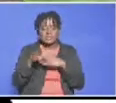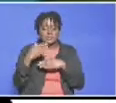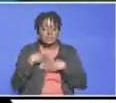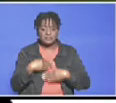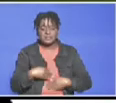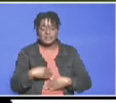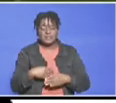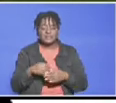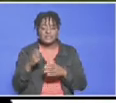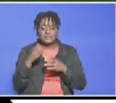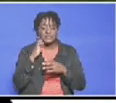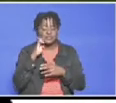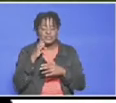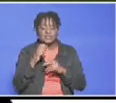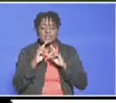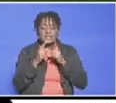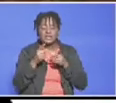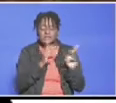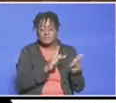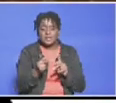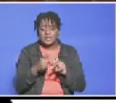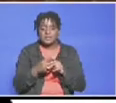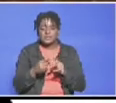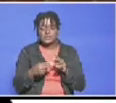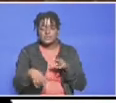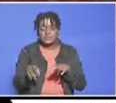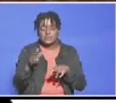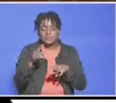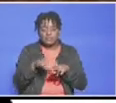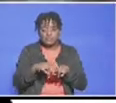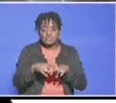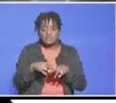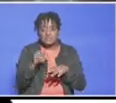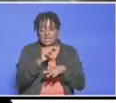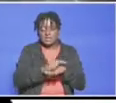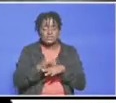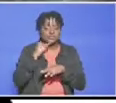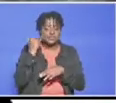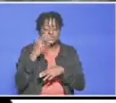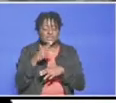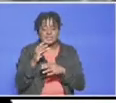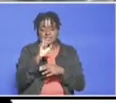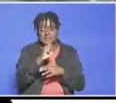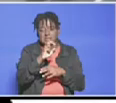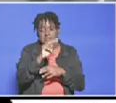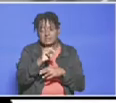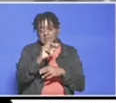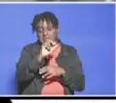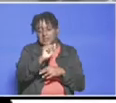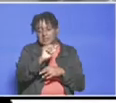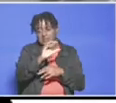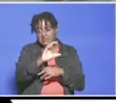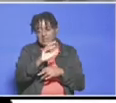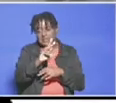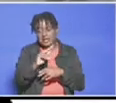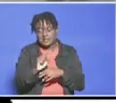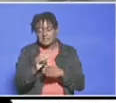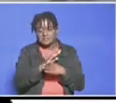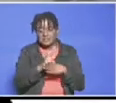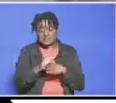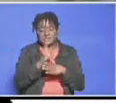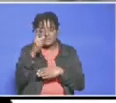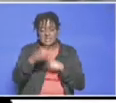announced plans to expand her natural juice and snacks business on a larger scale next year and encouraged Bahamians everywhere to